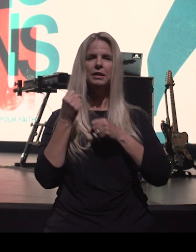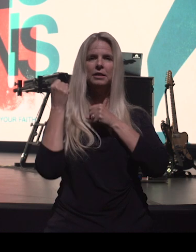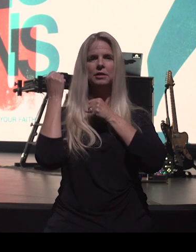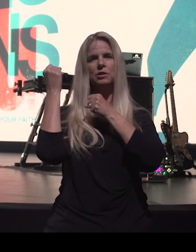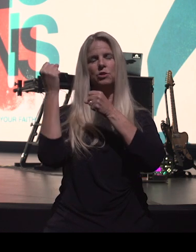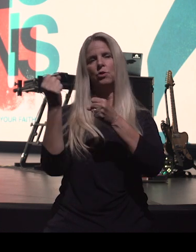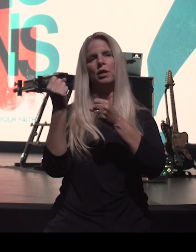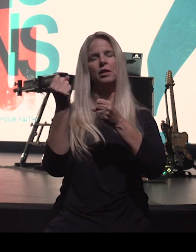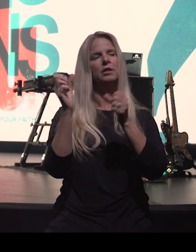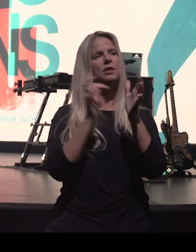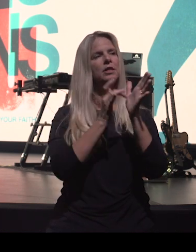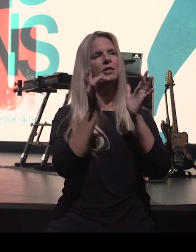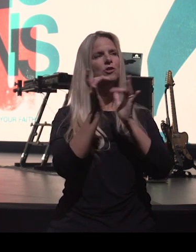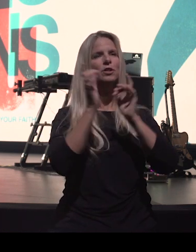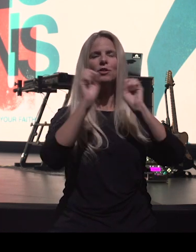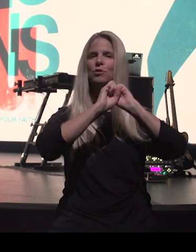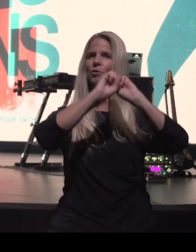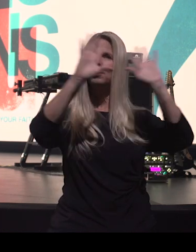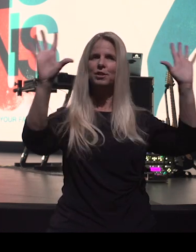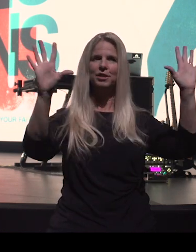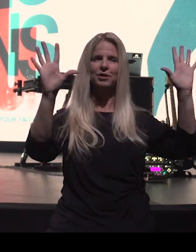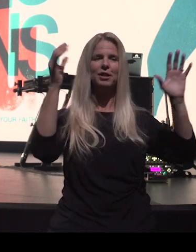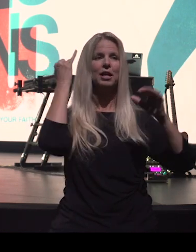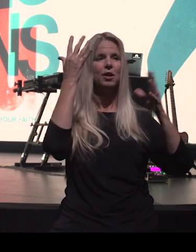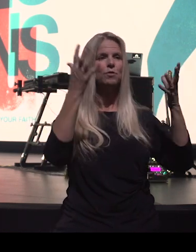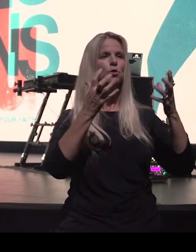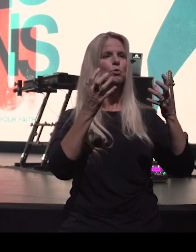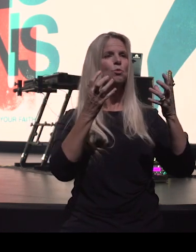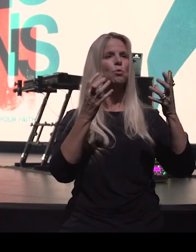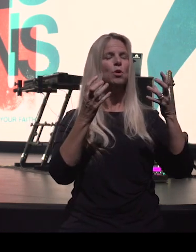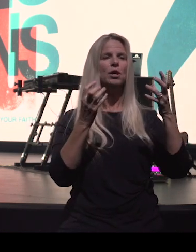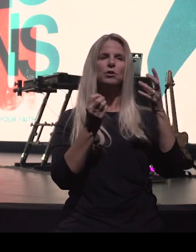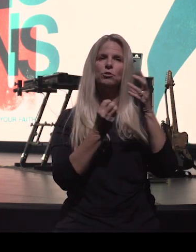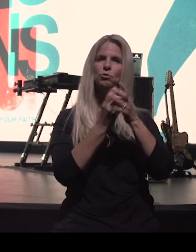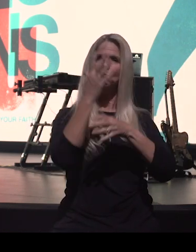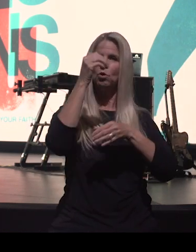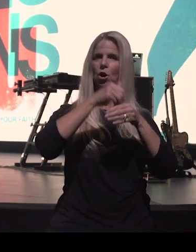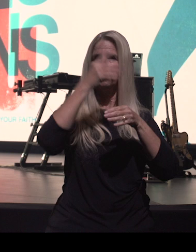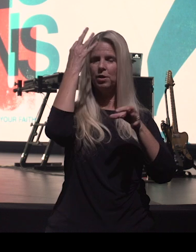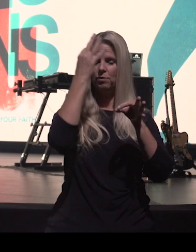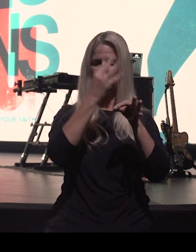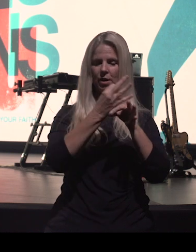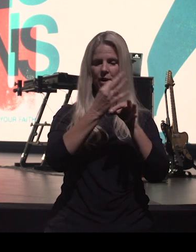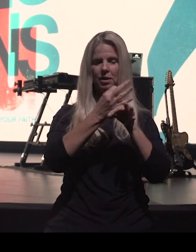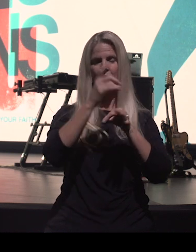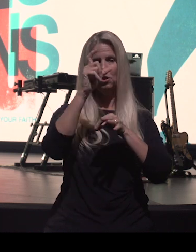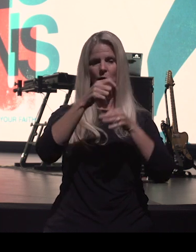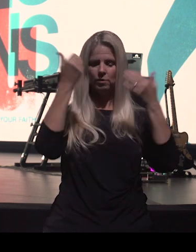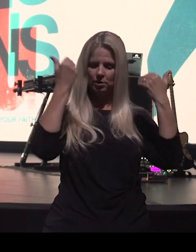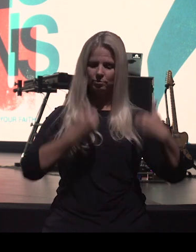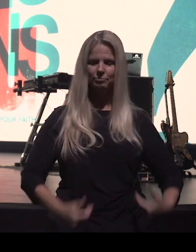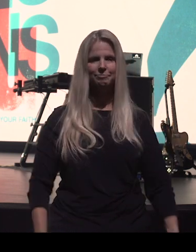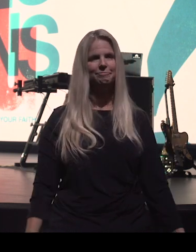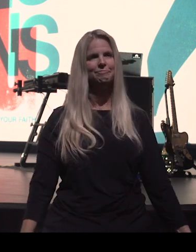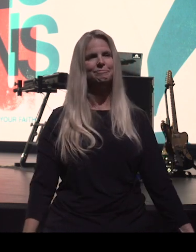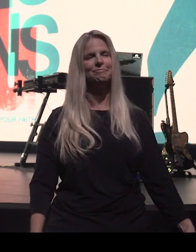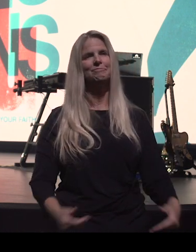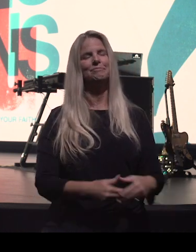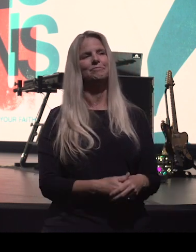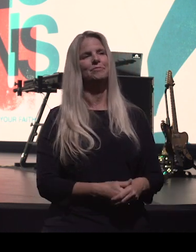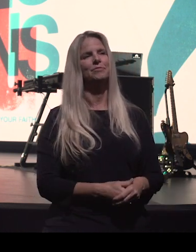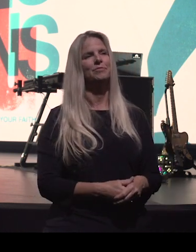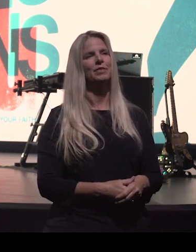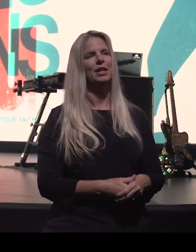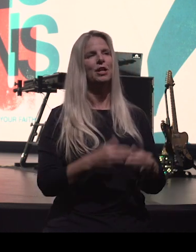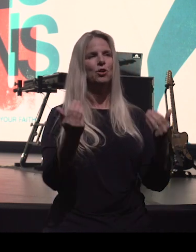Jesus makes it so clear that if you want to grow in your faith, you have to engage your whole self. And I want to make this really simple for